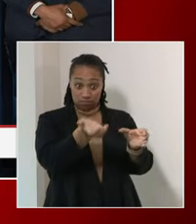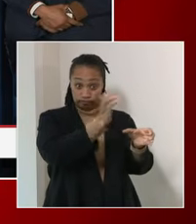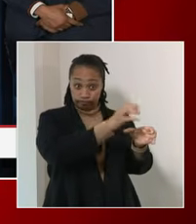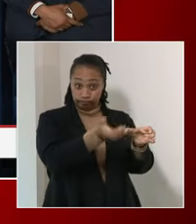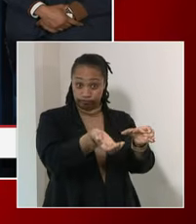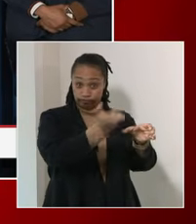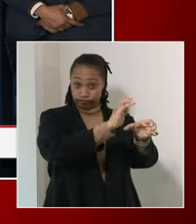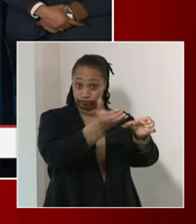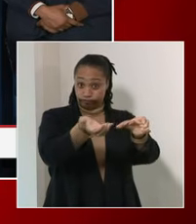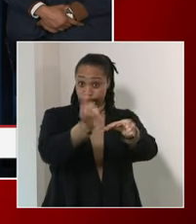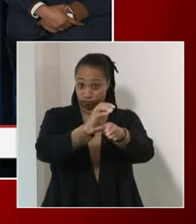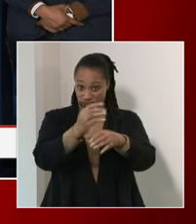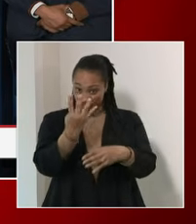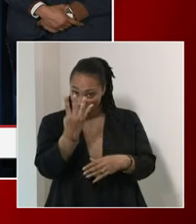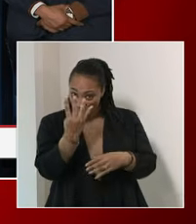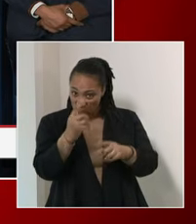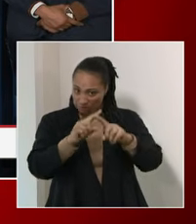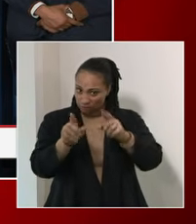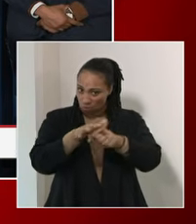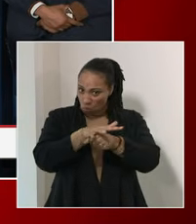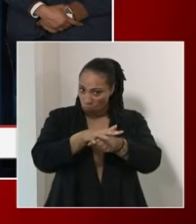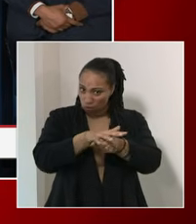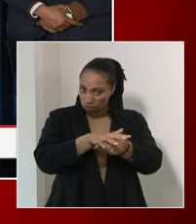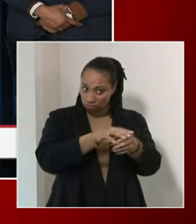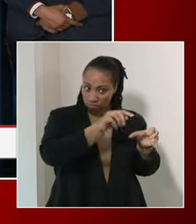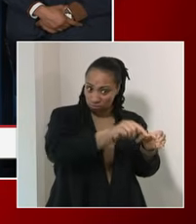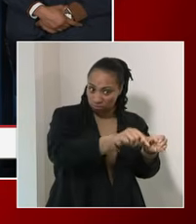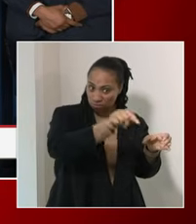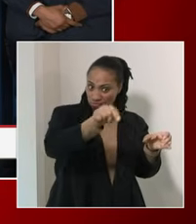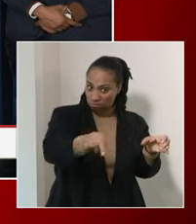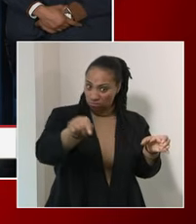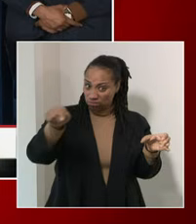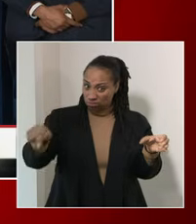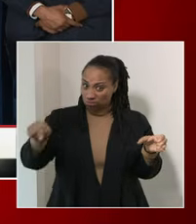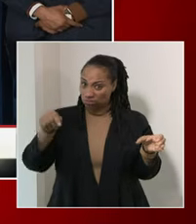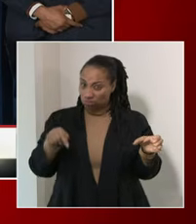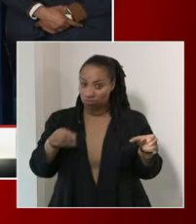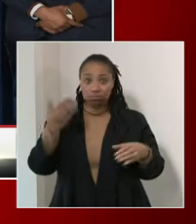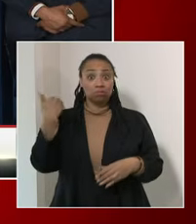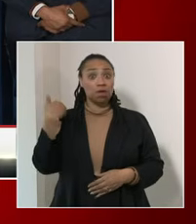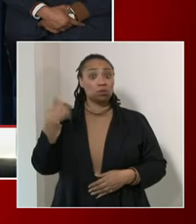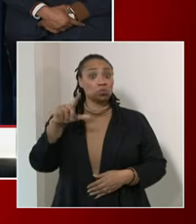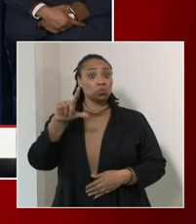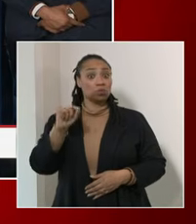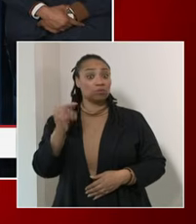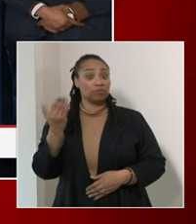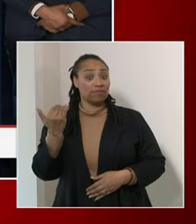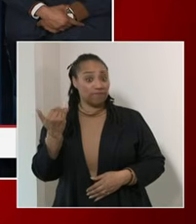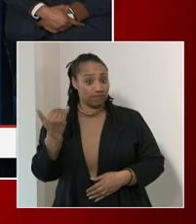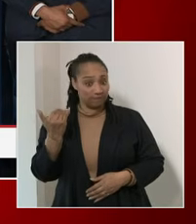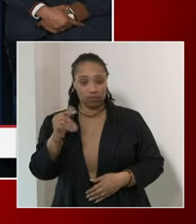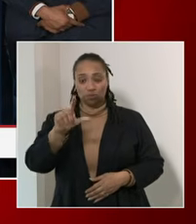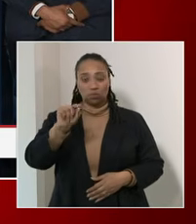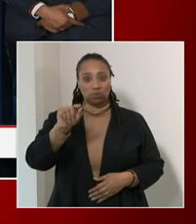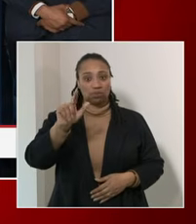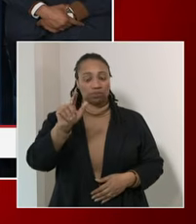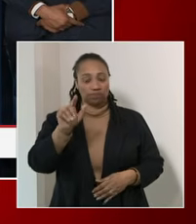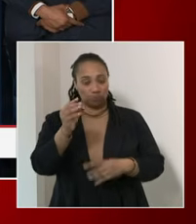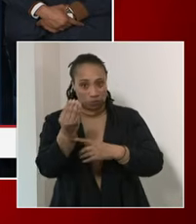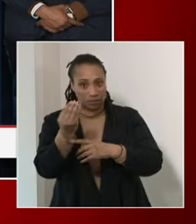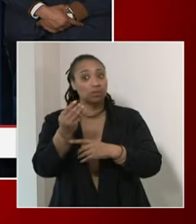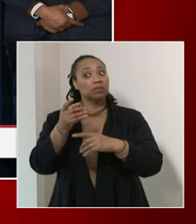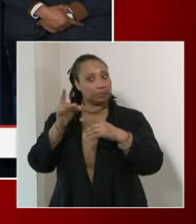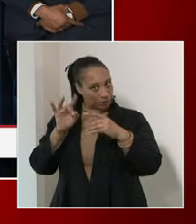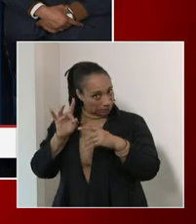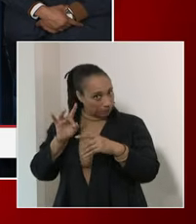this, this became an environmental concern when everything was being dumped at RFK, that once it started melting, there would be a lot of